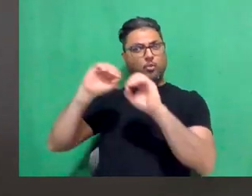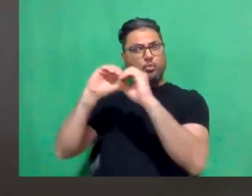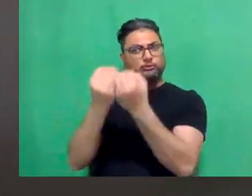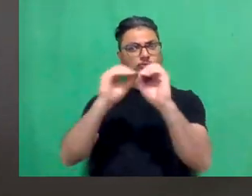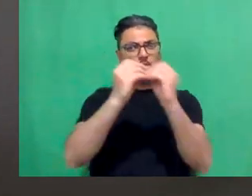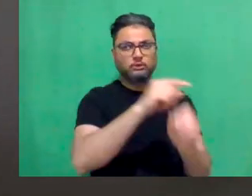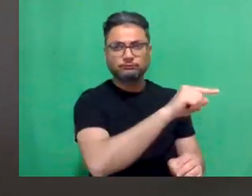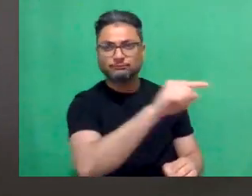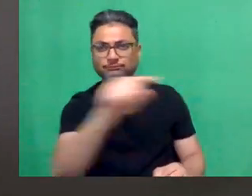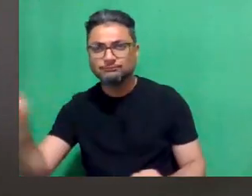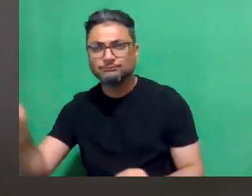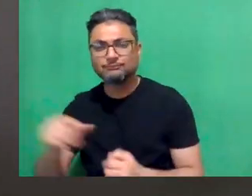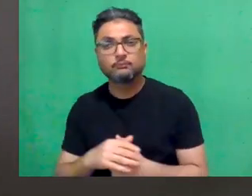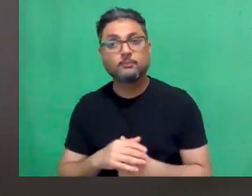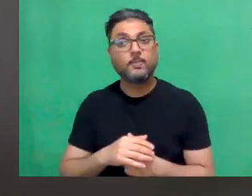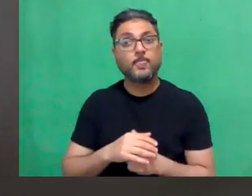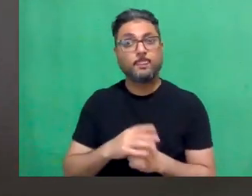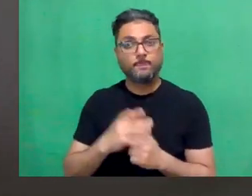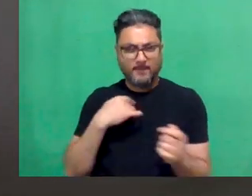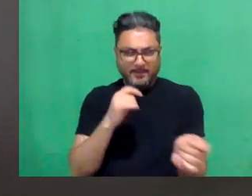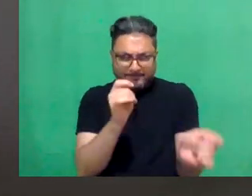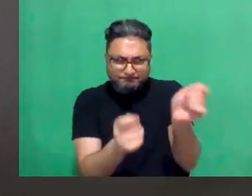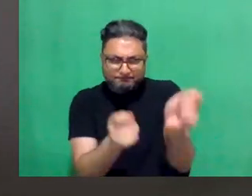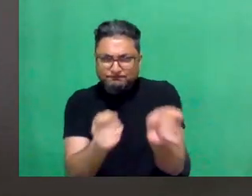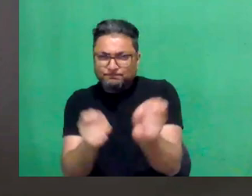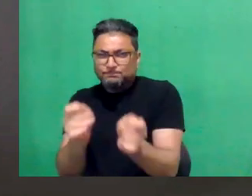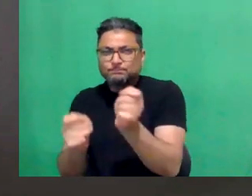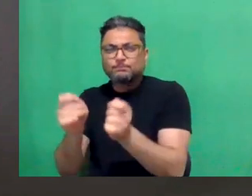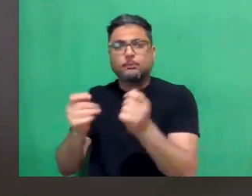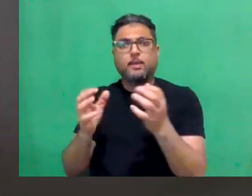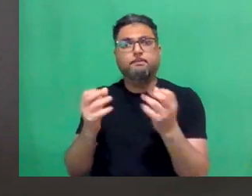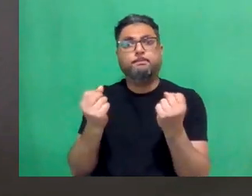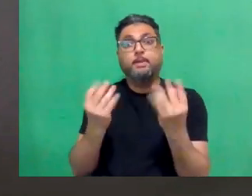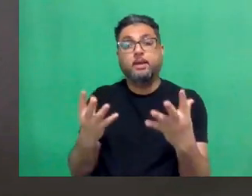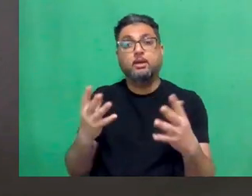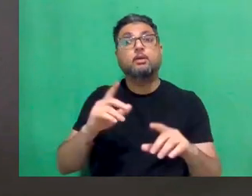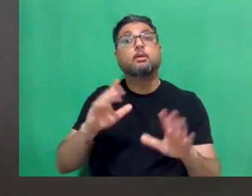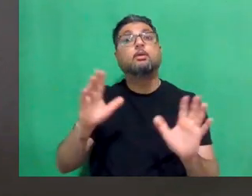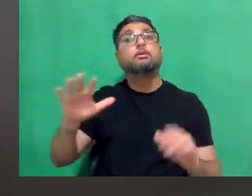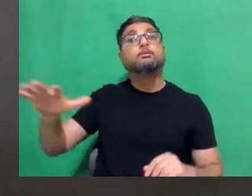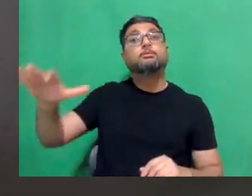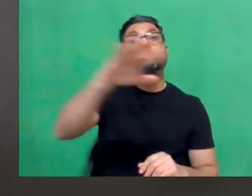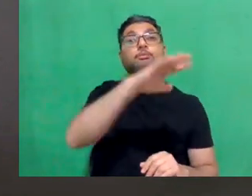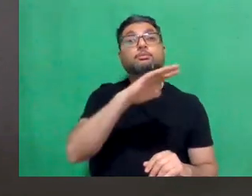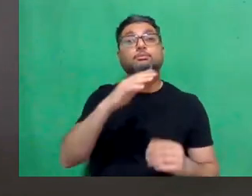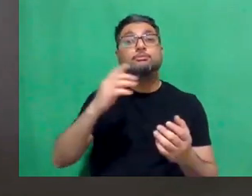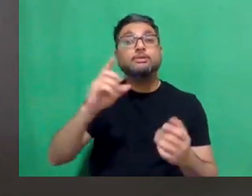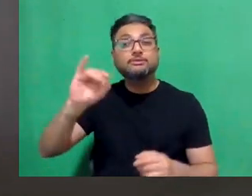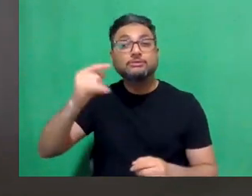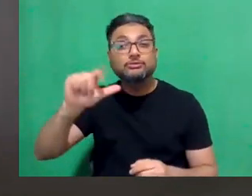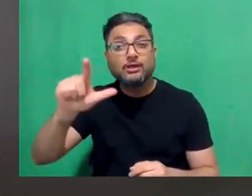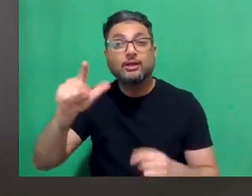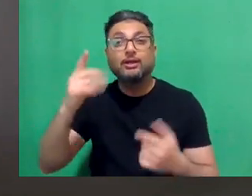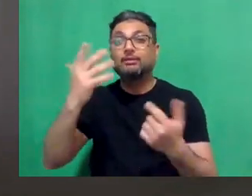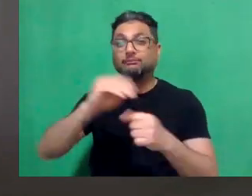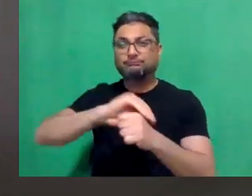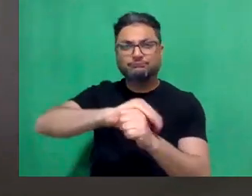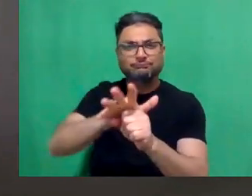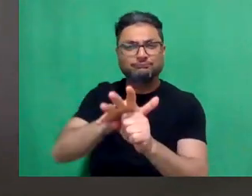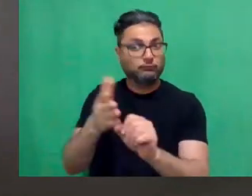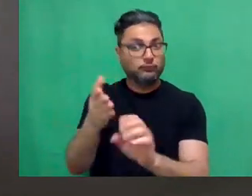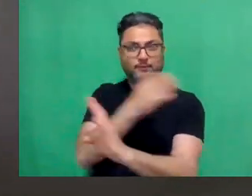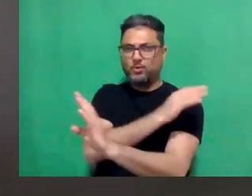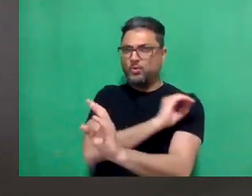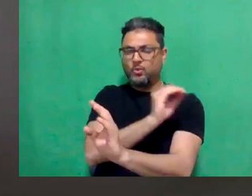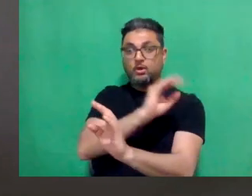for the world around us, many digital initiatives were underway even before the pandemic began. For example, we've been ramping up our